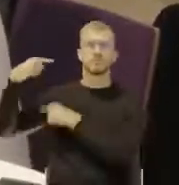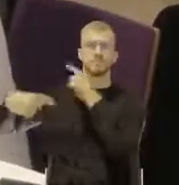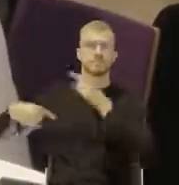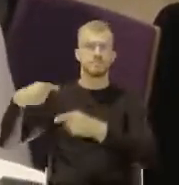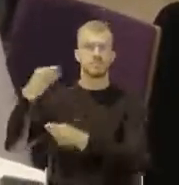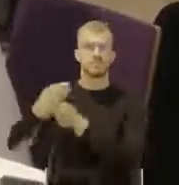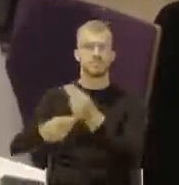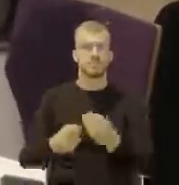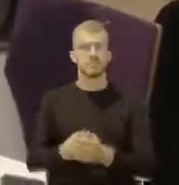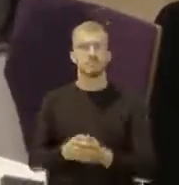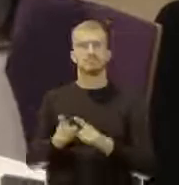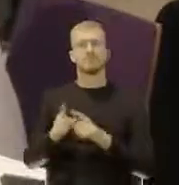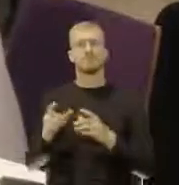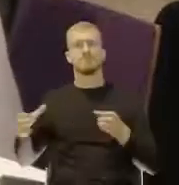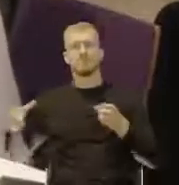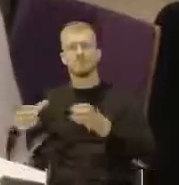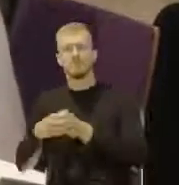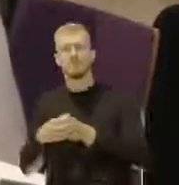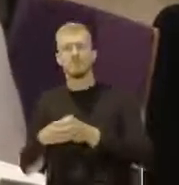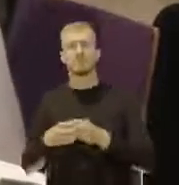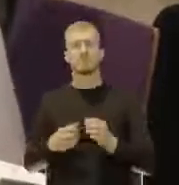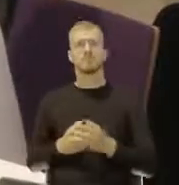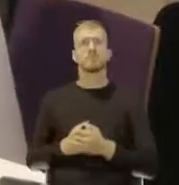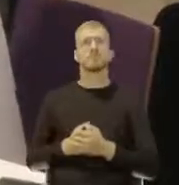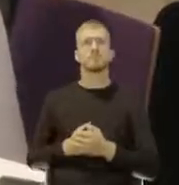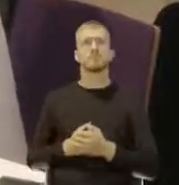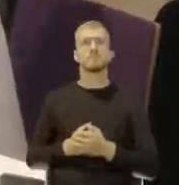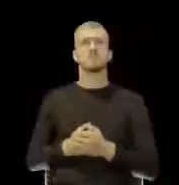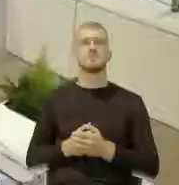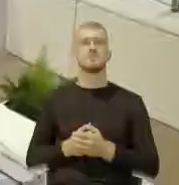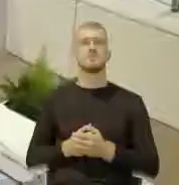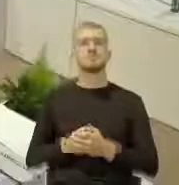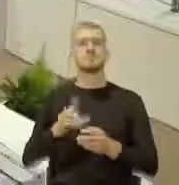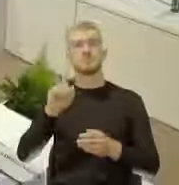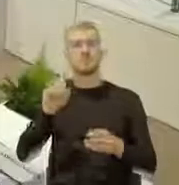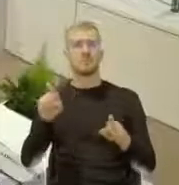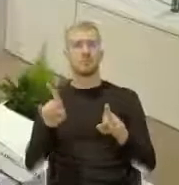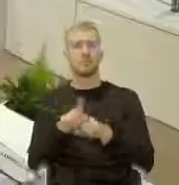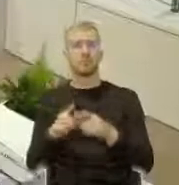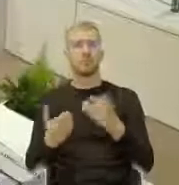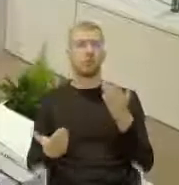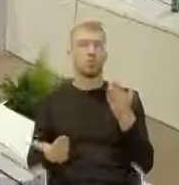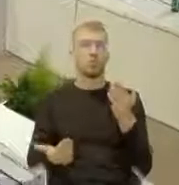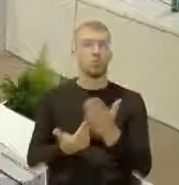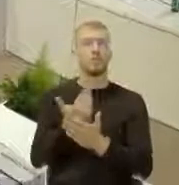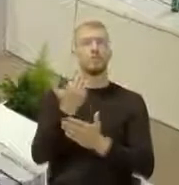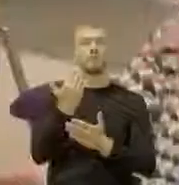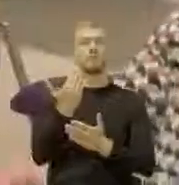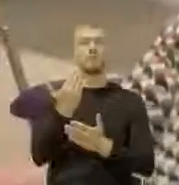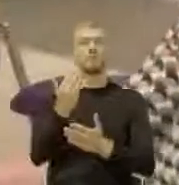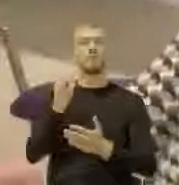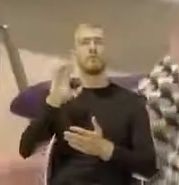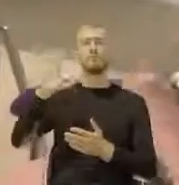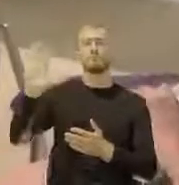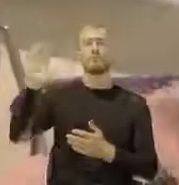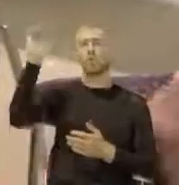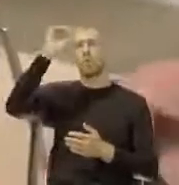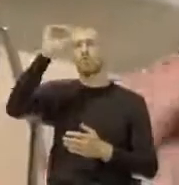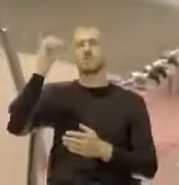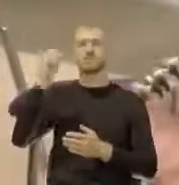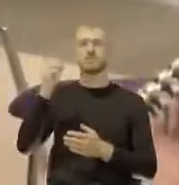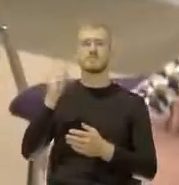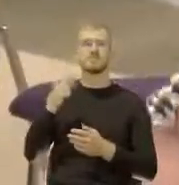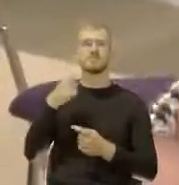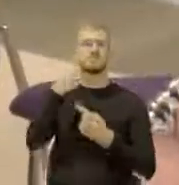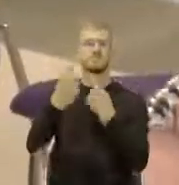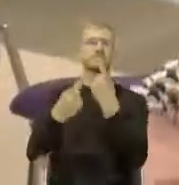things, though, and so share your thoughts on this. Thank you. Thanks very much, Emilia. It's really a pleasure, and I